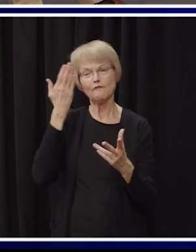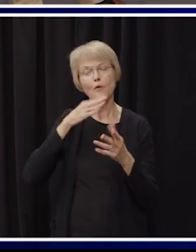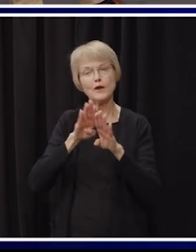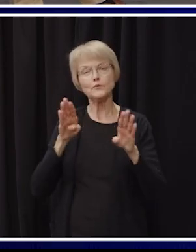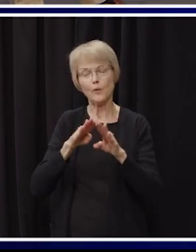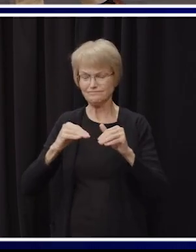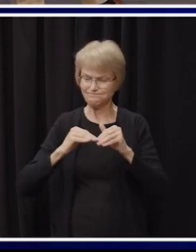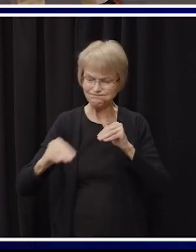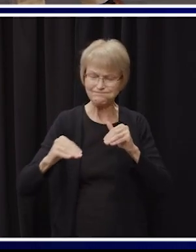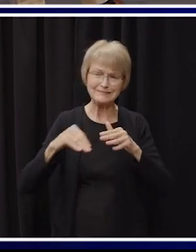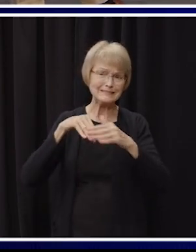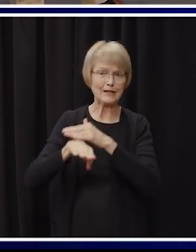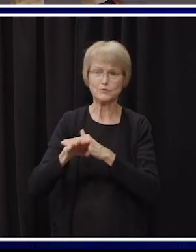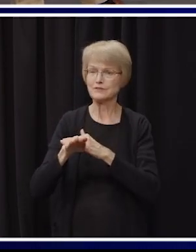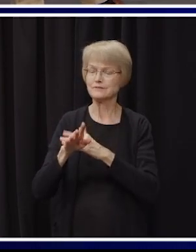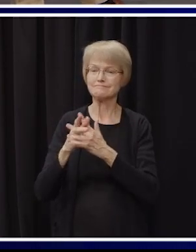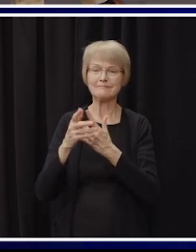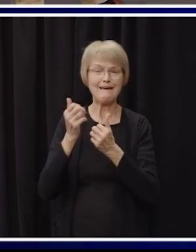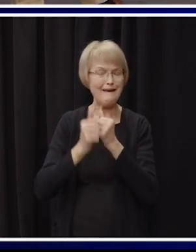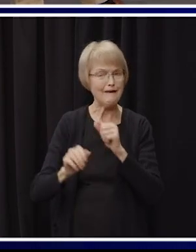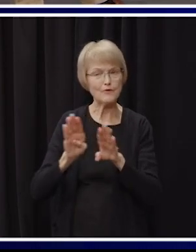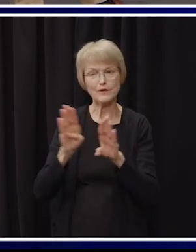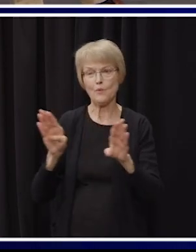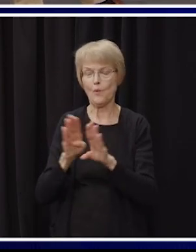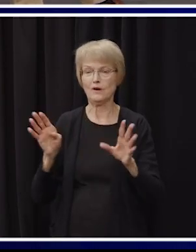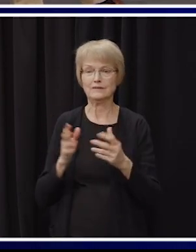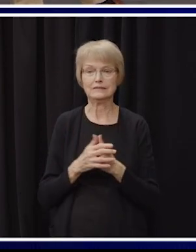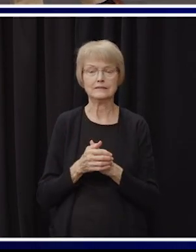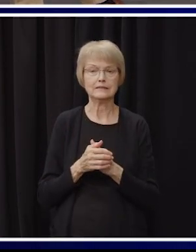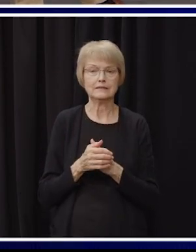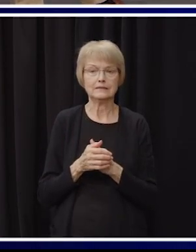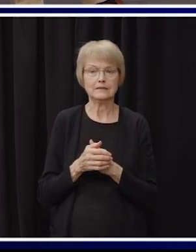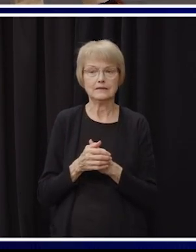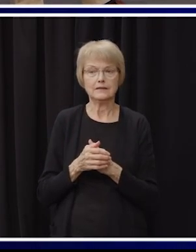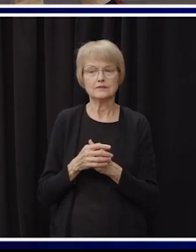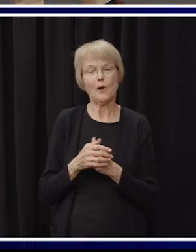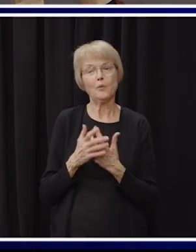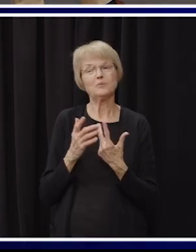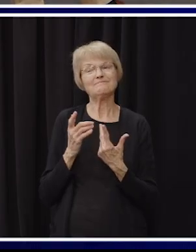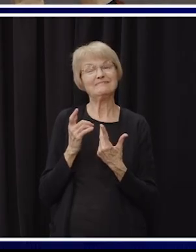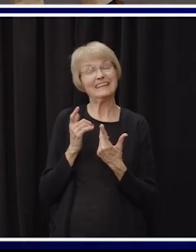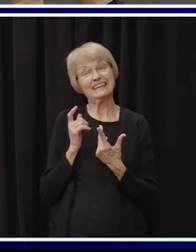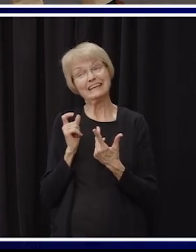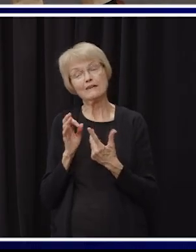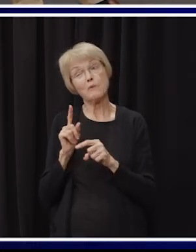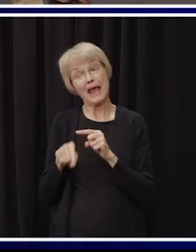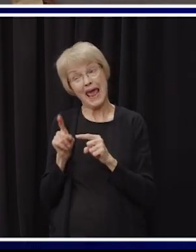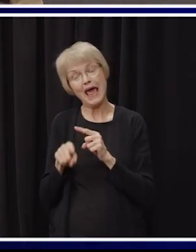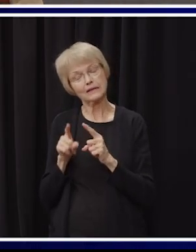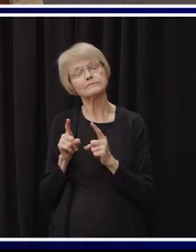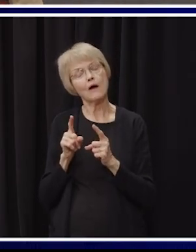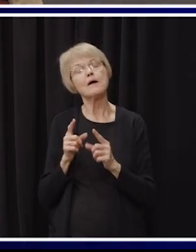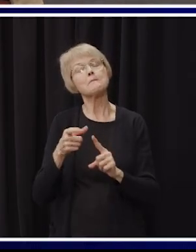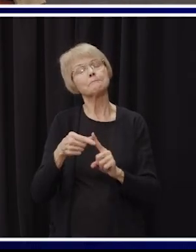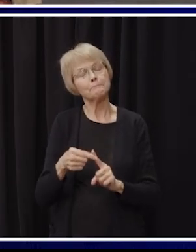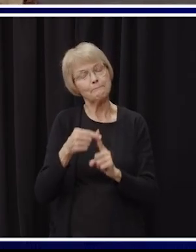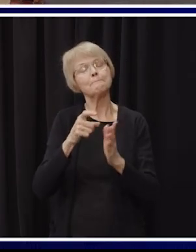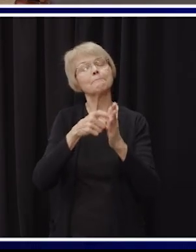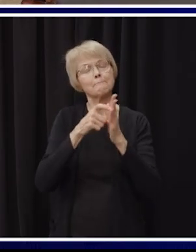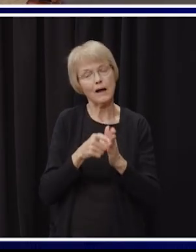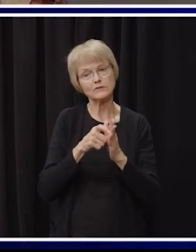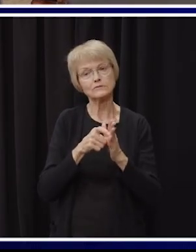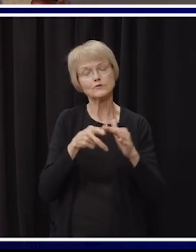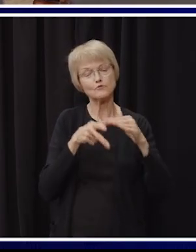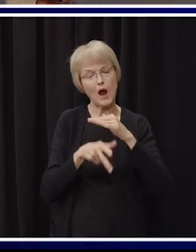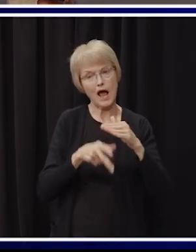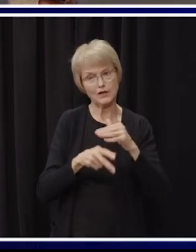at every exit. At a bare minimum, we do the garage. Whenever our clients will allow, we will also do